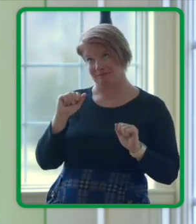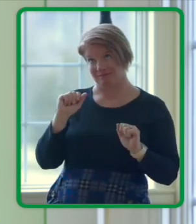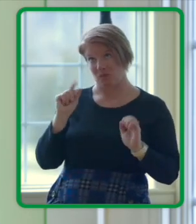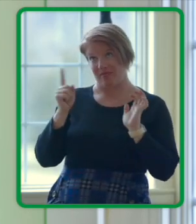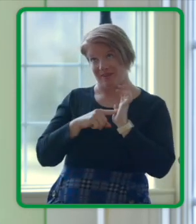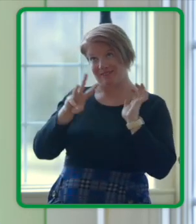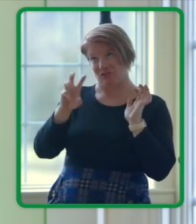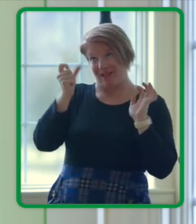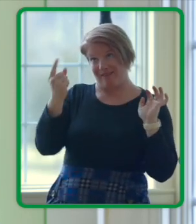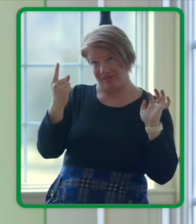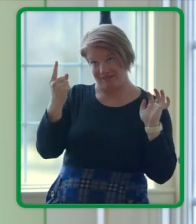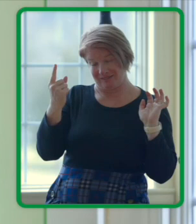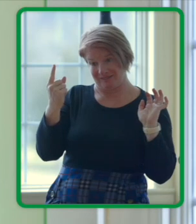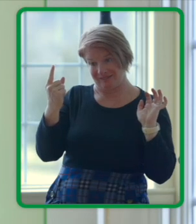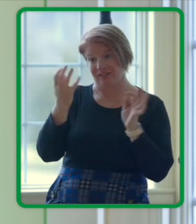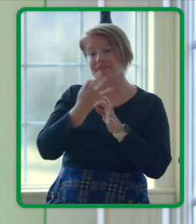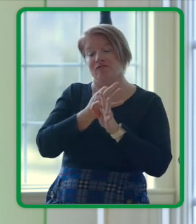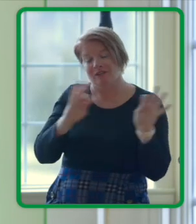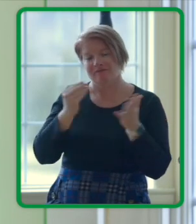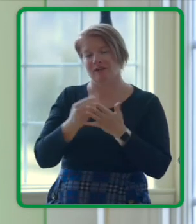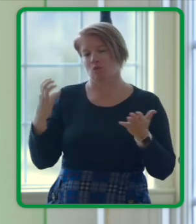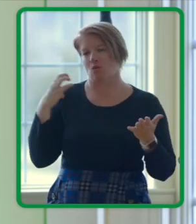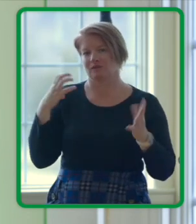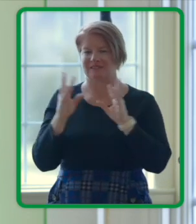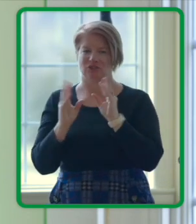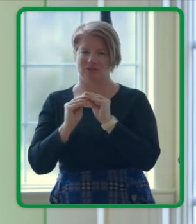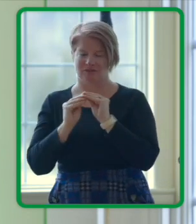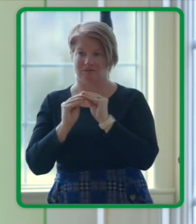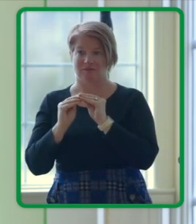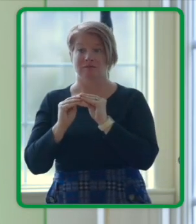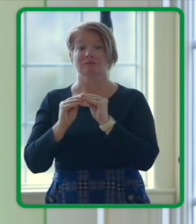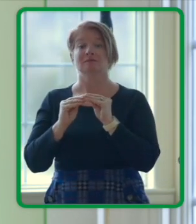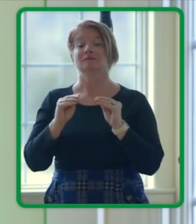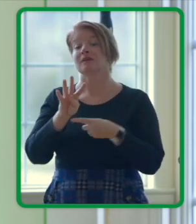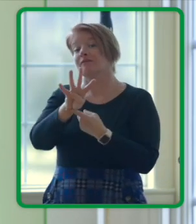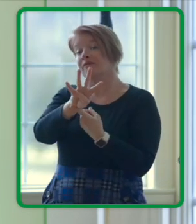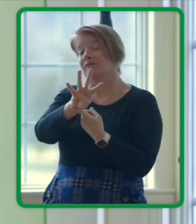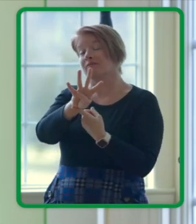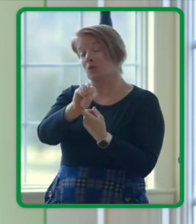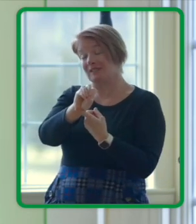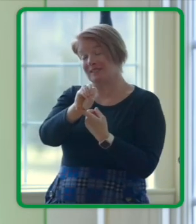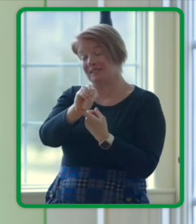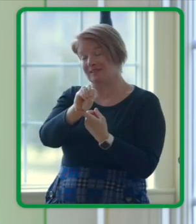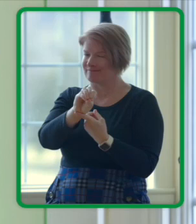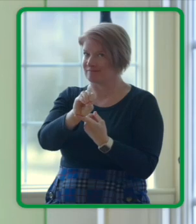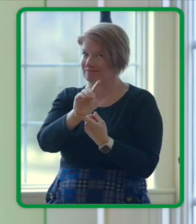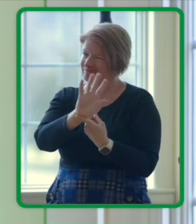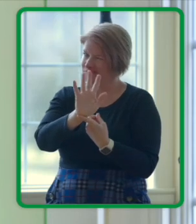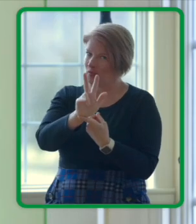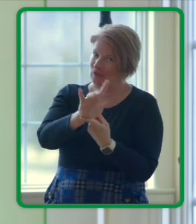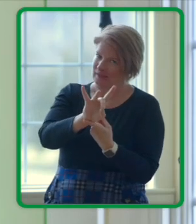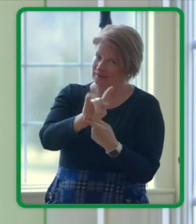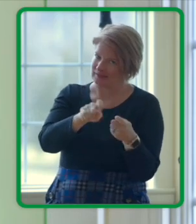1,611 to be exact, free financial coaching sessions conducted by nearly 40, 38